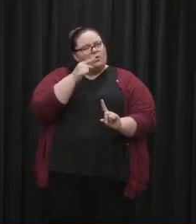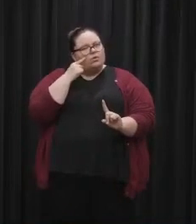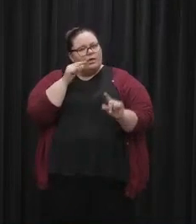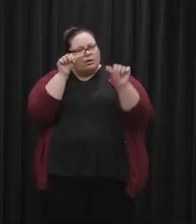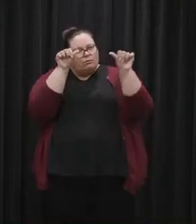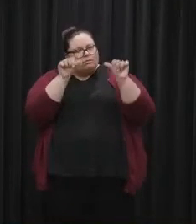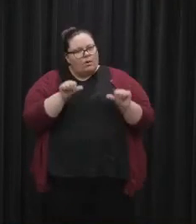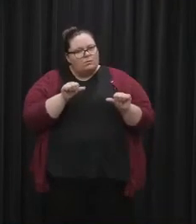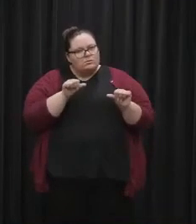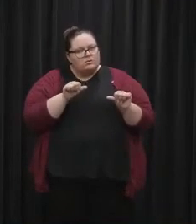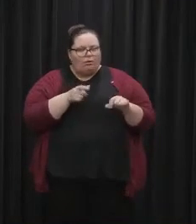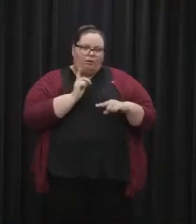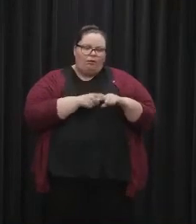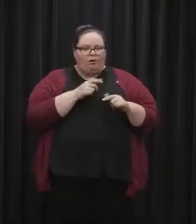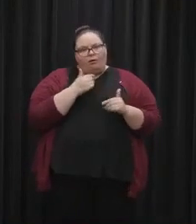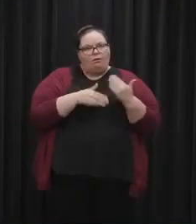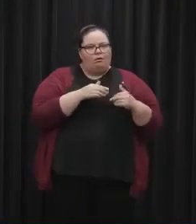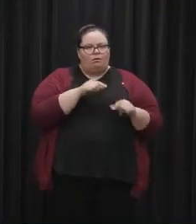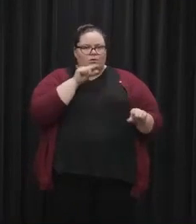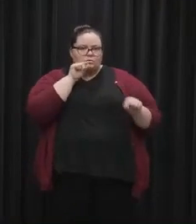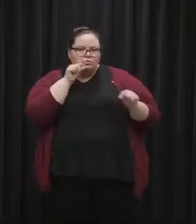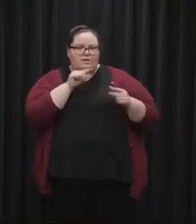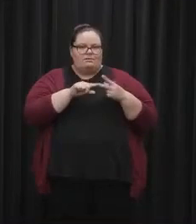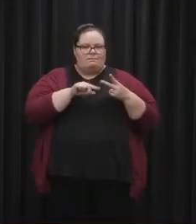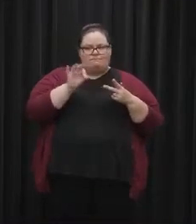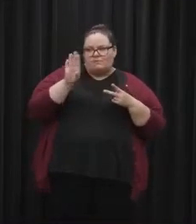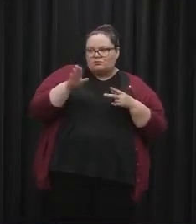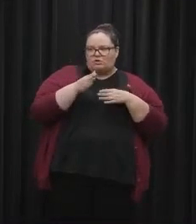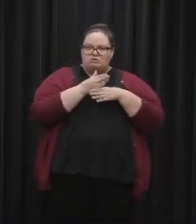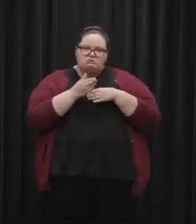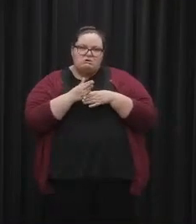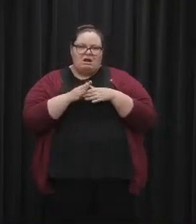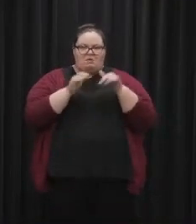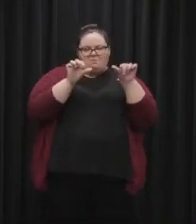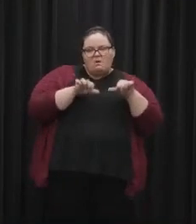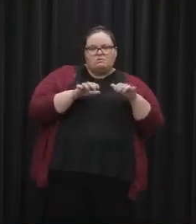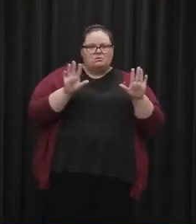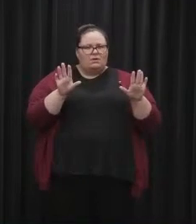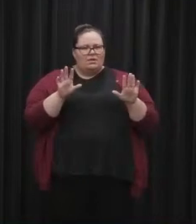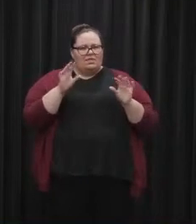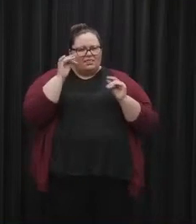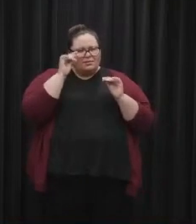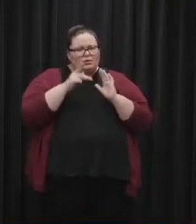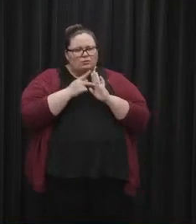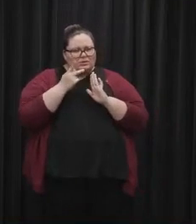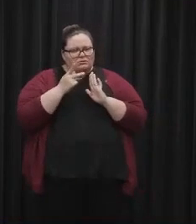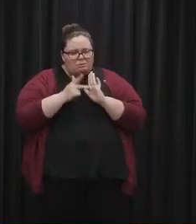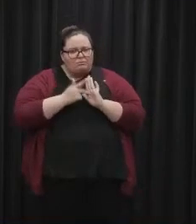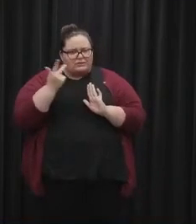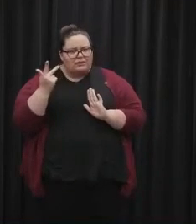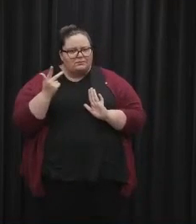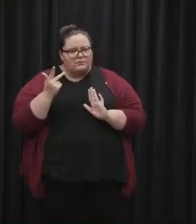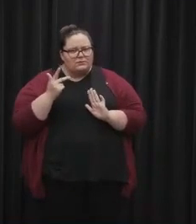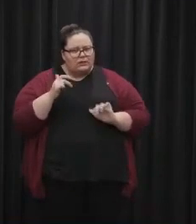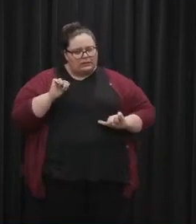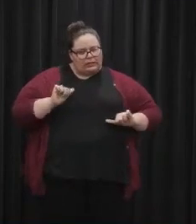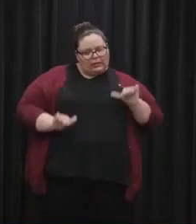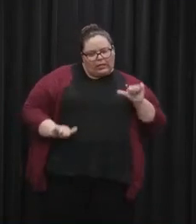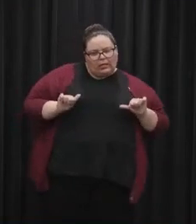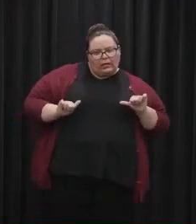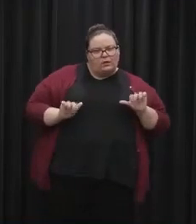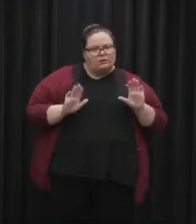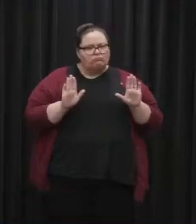twice, think three times before you tweet, reshare, post something that you're not sure about. Do not